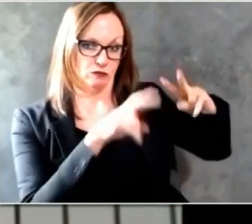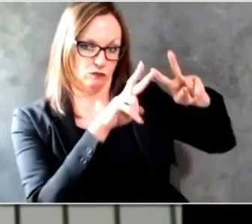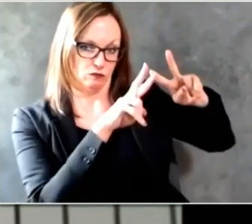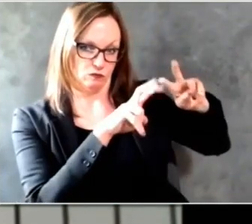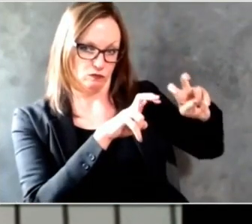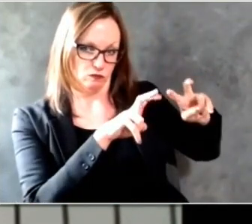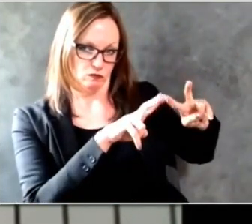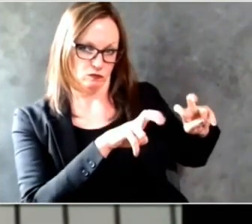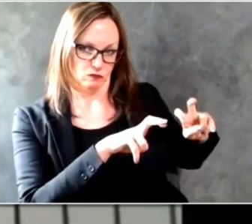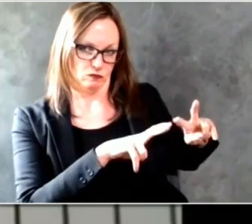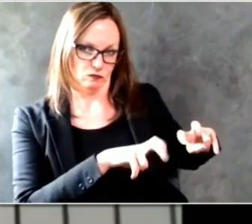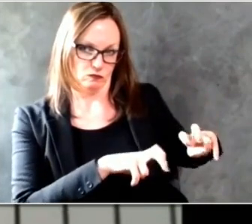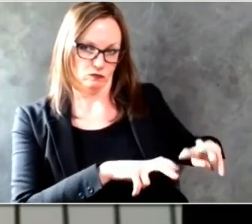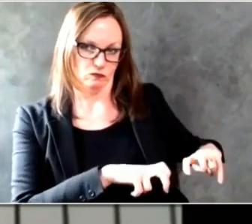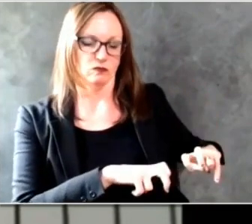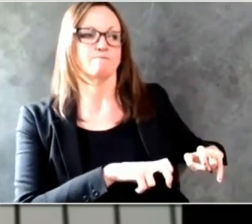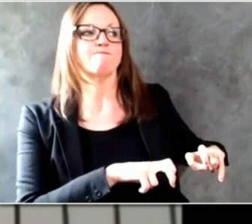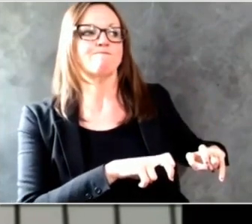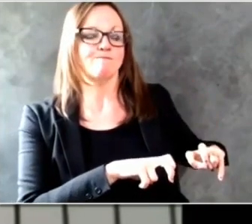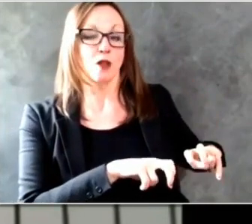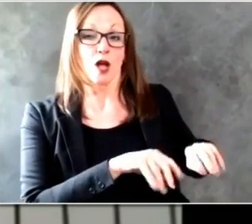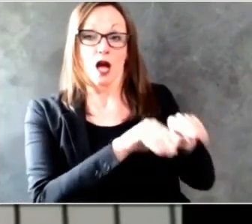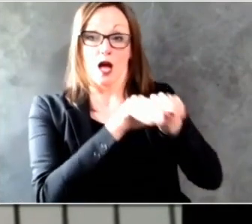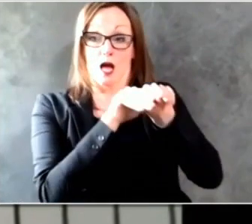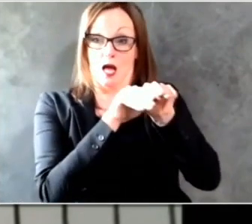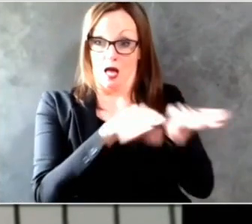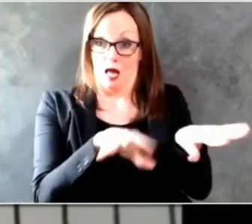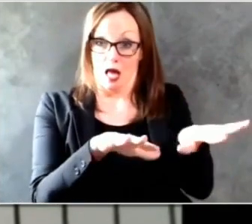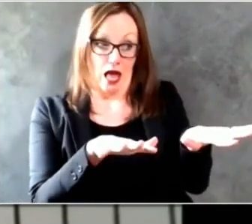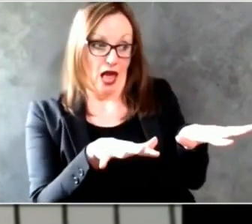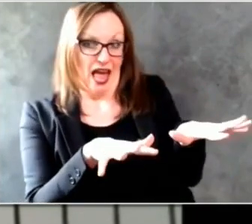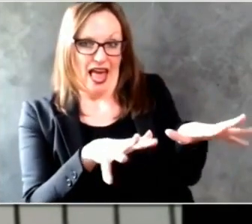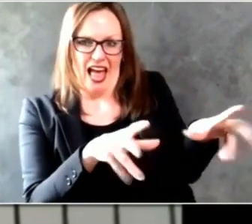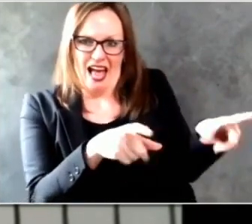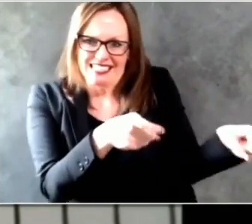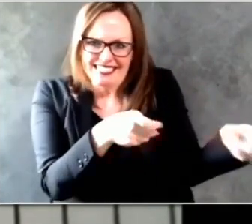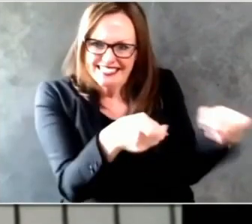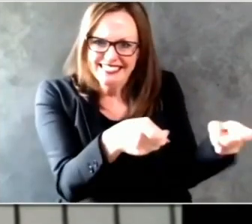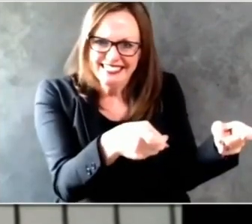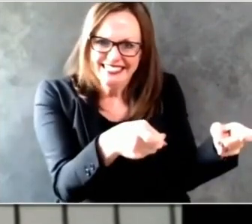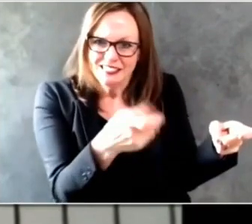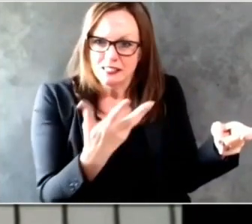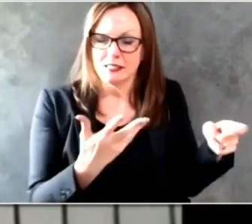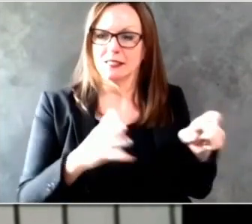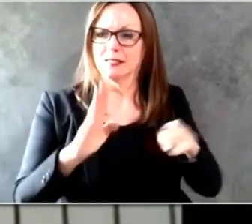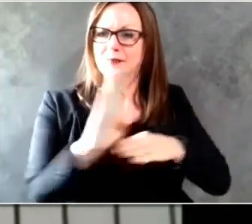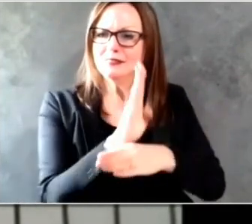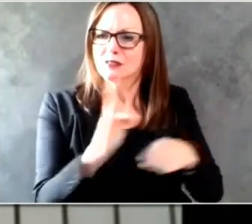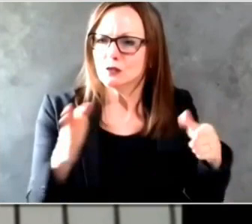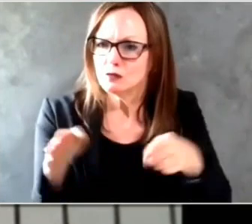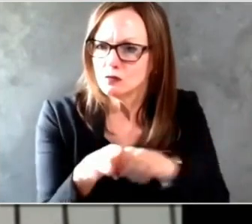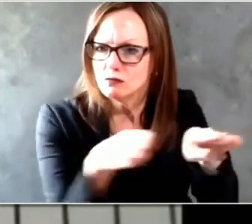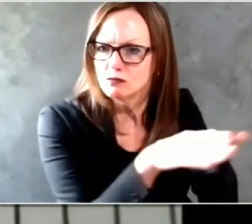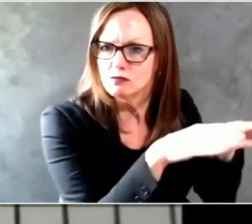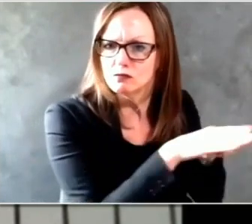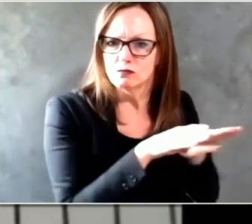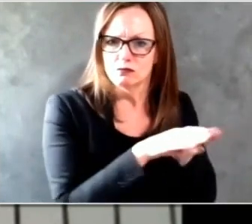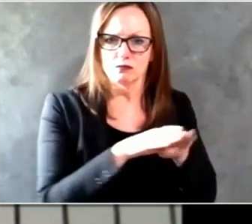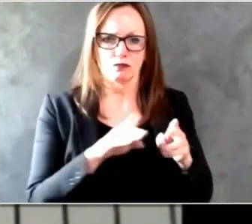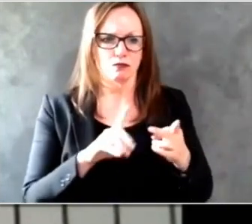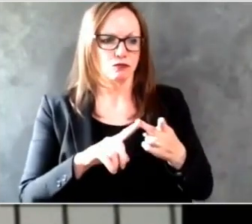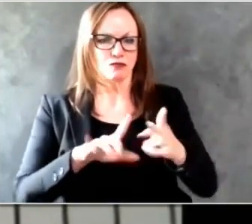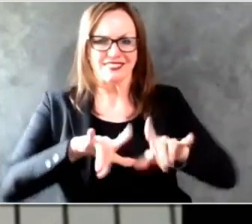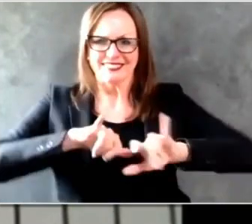open and people are gathering, the science has since evolved, about cloth face coverings.